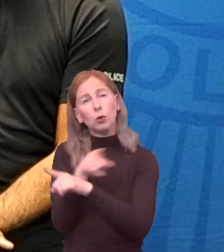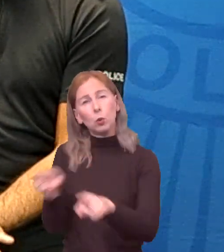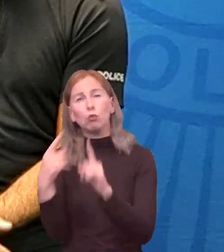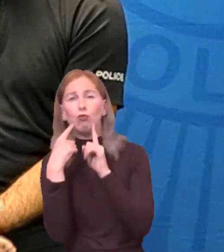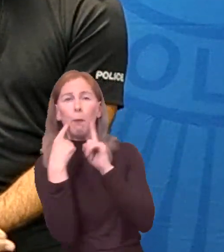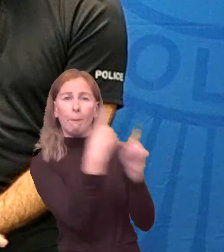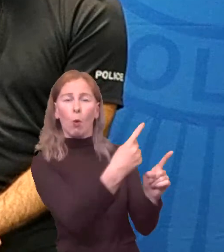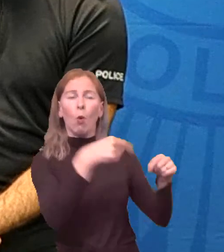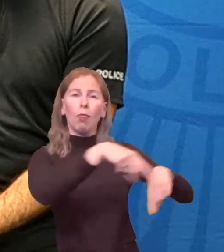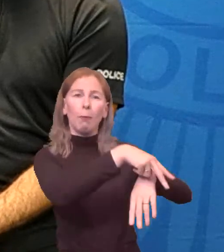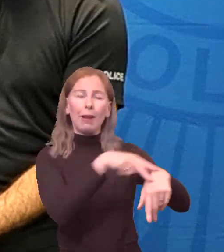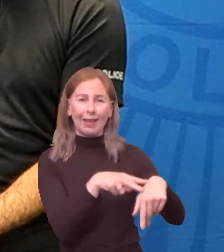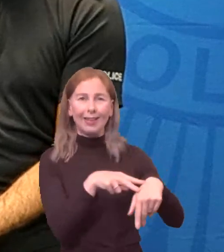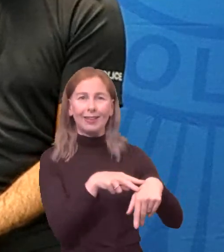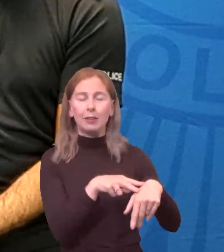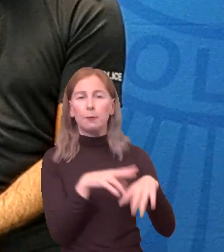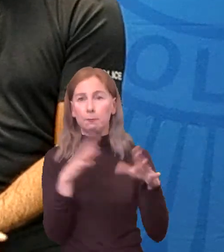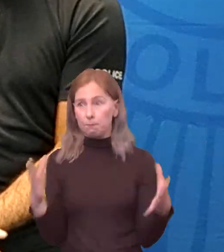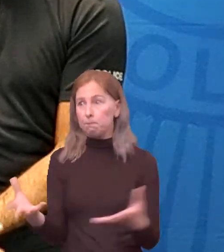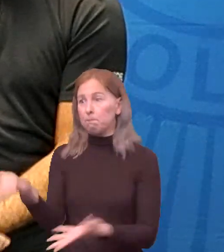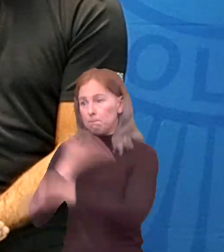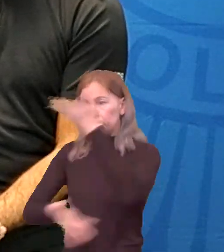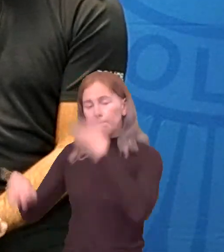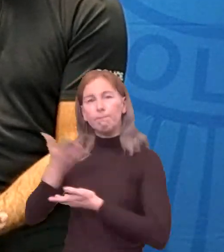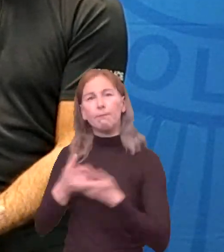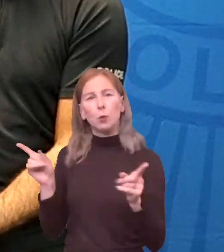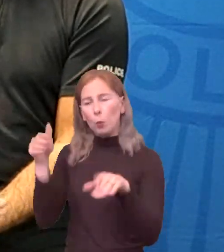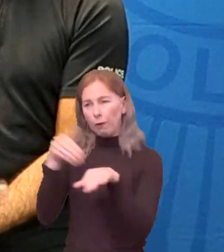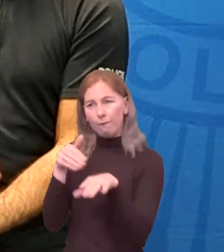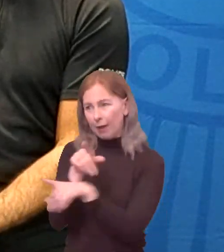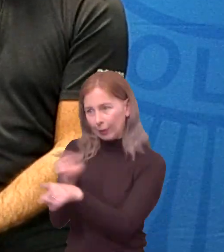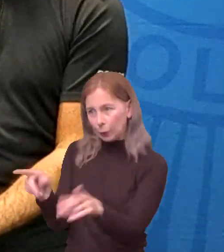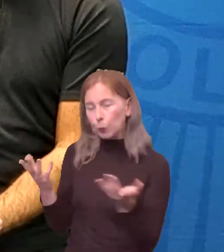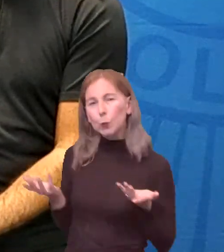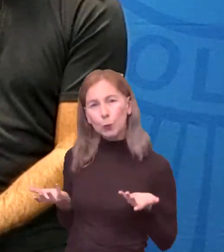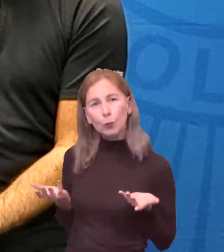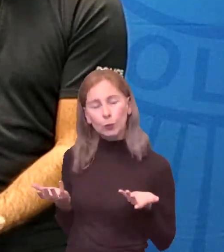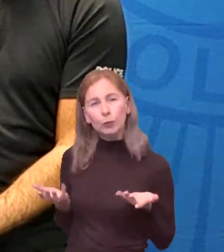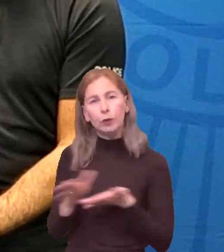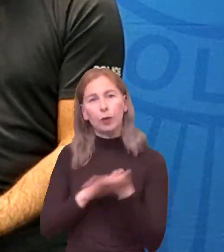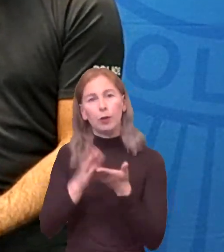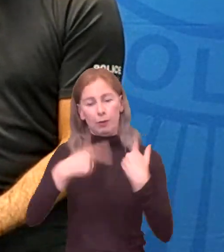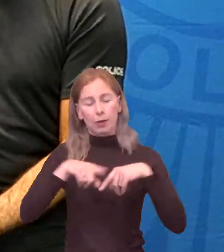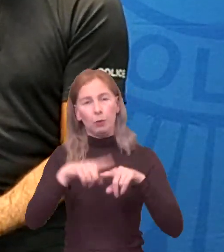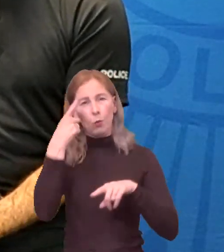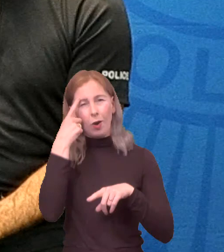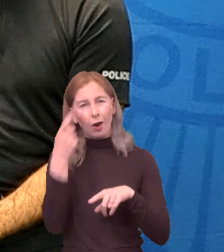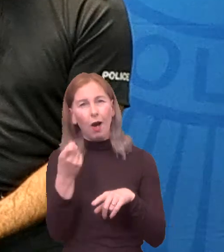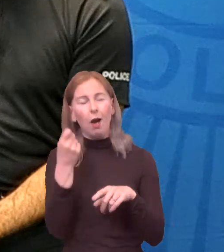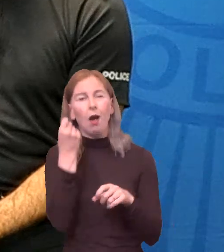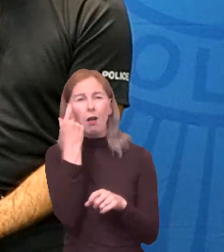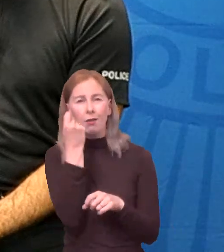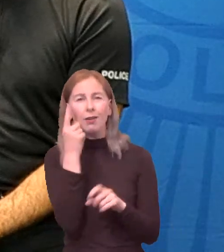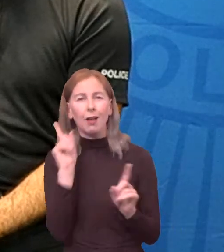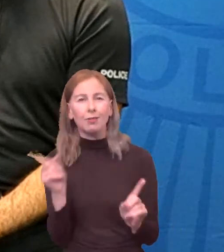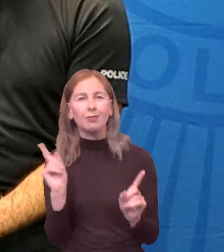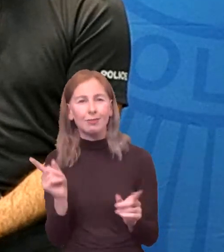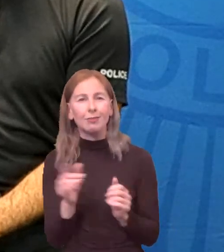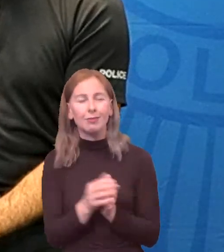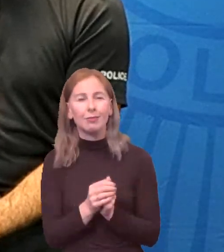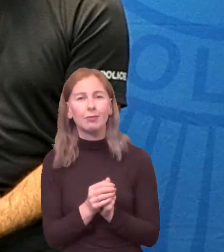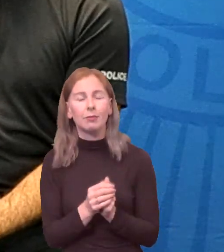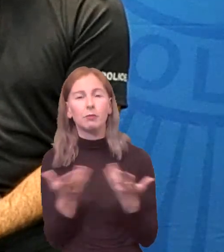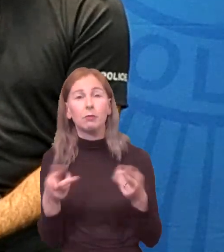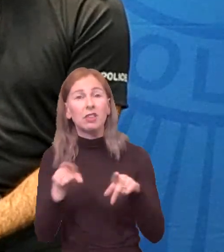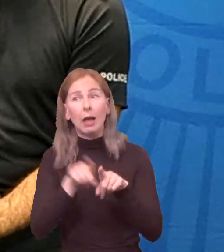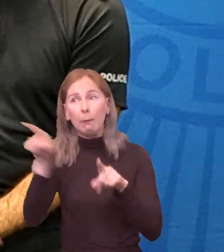rural community especially, so that we can at least understand it and, as the NFU have said,